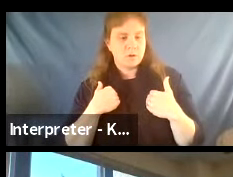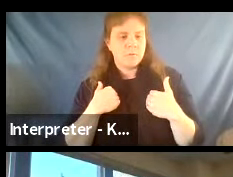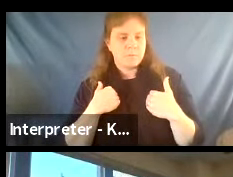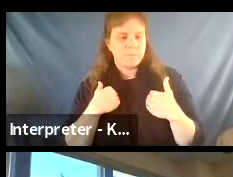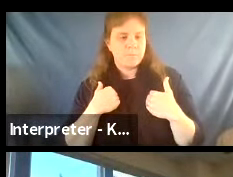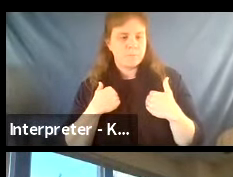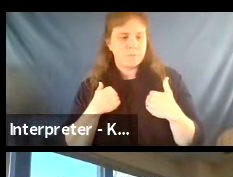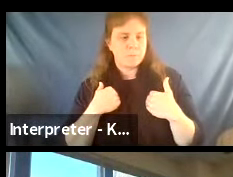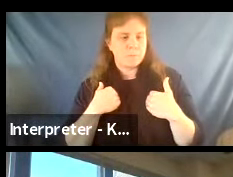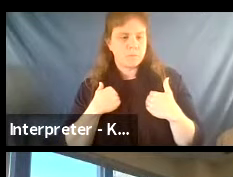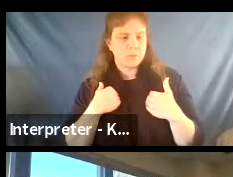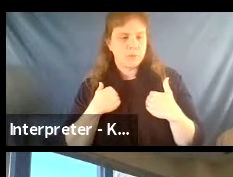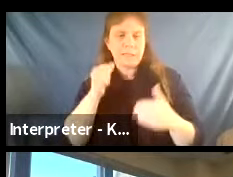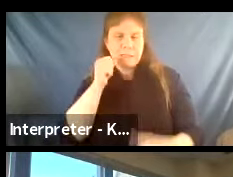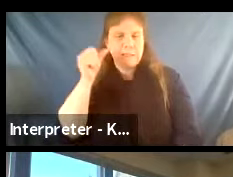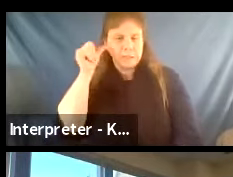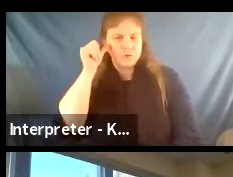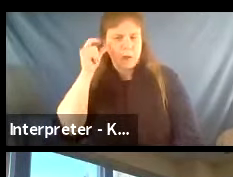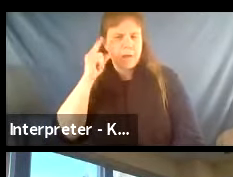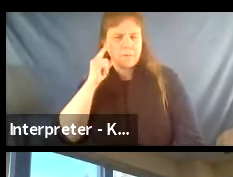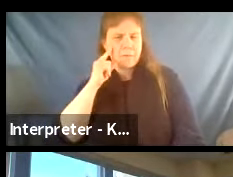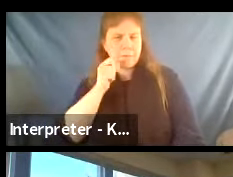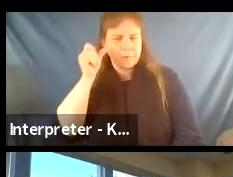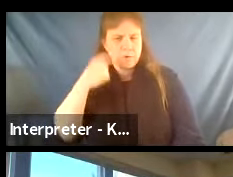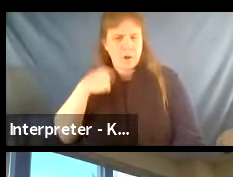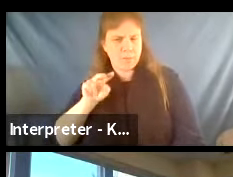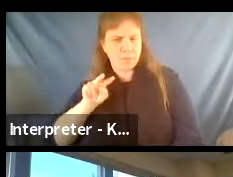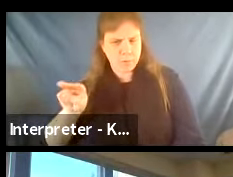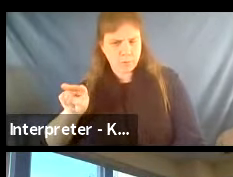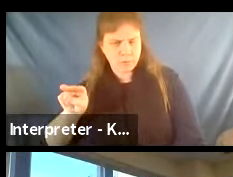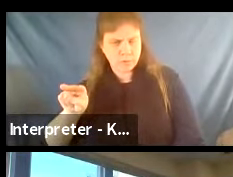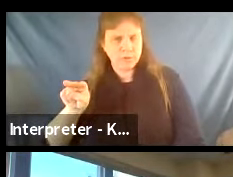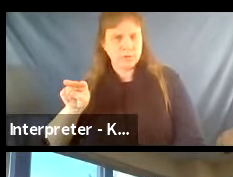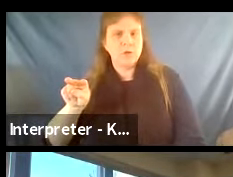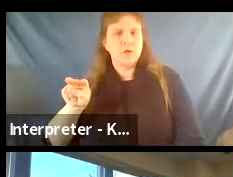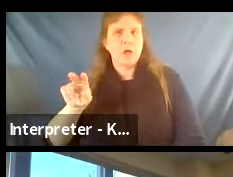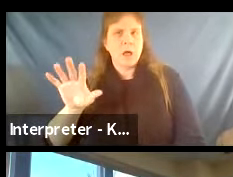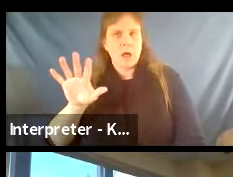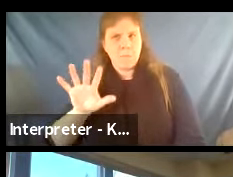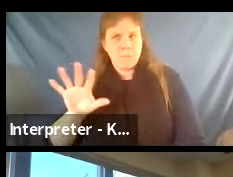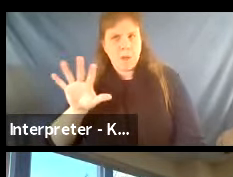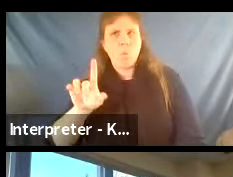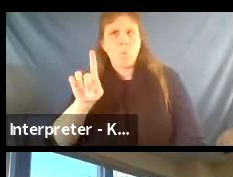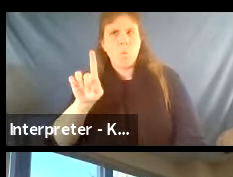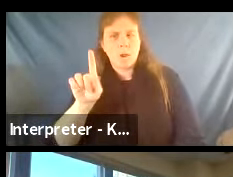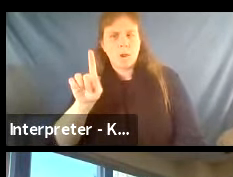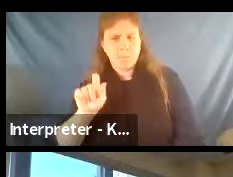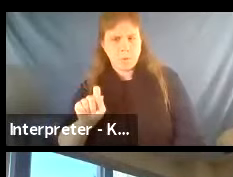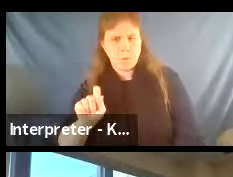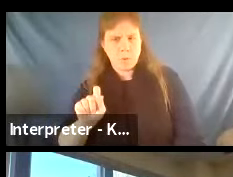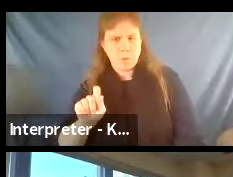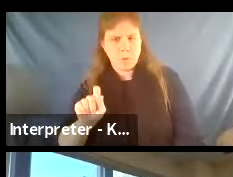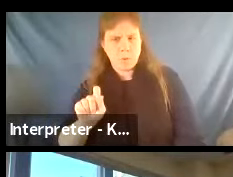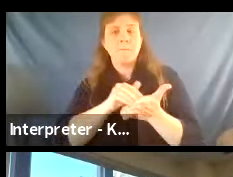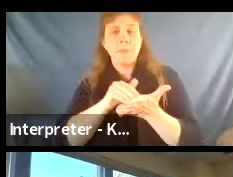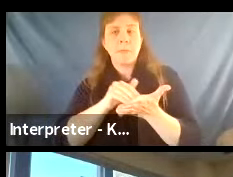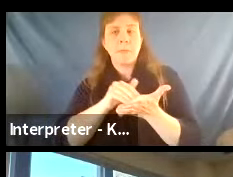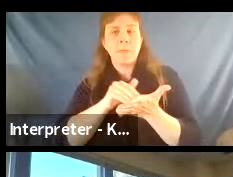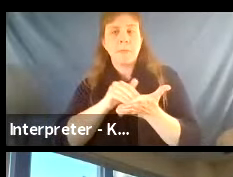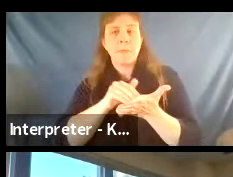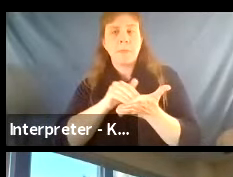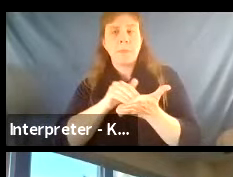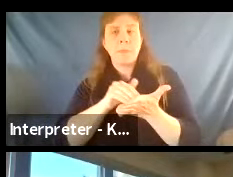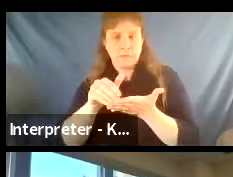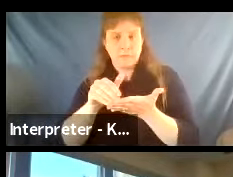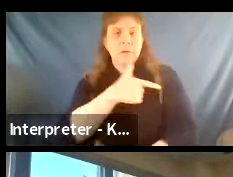the last as of yesterday, I think it was a little over 1.4 million. I think we have hit the 1.5 million actually.